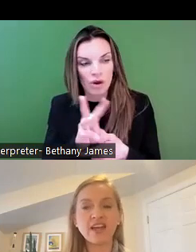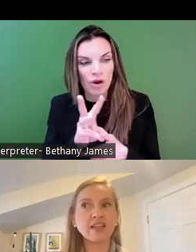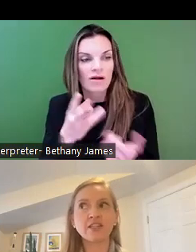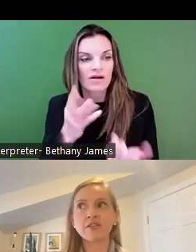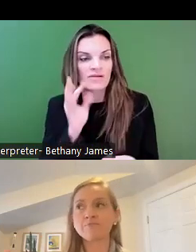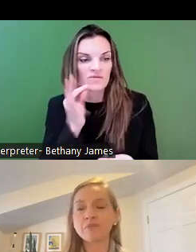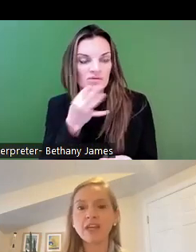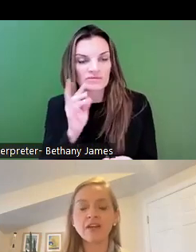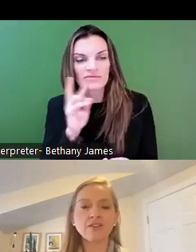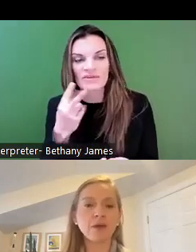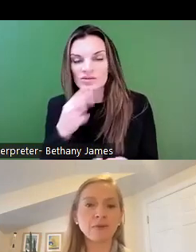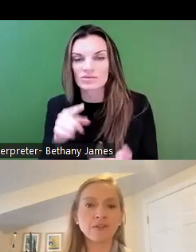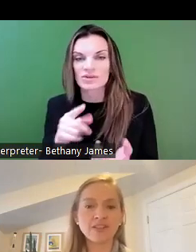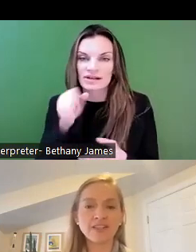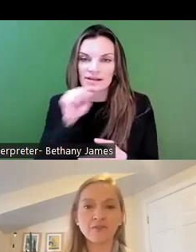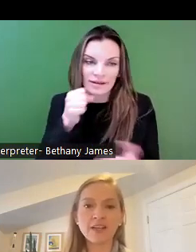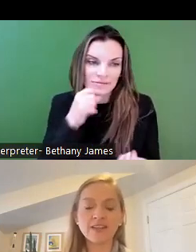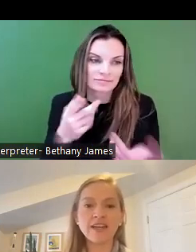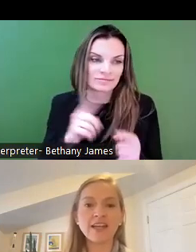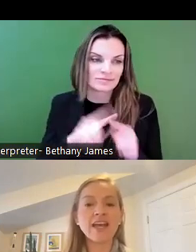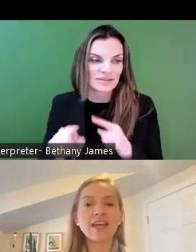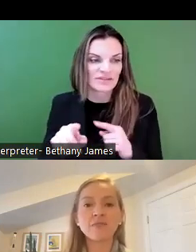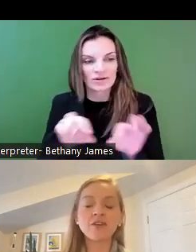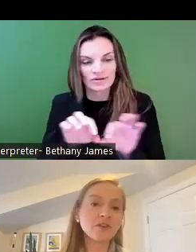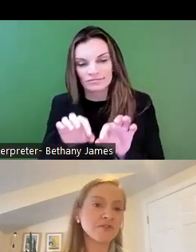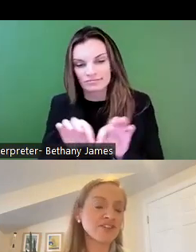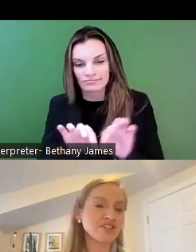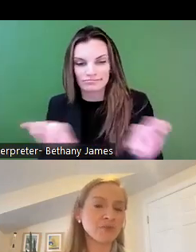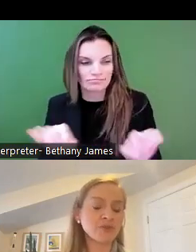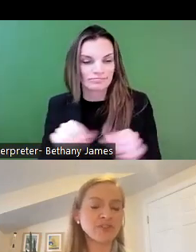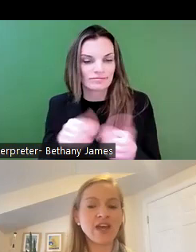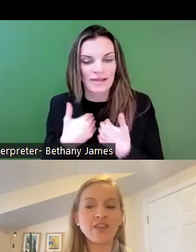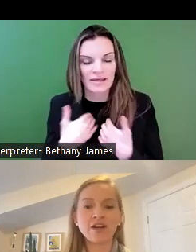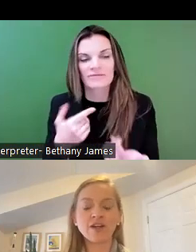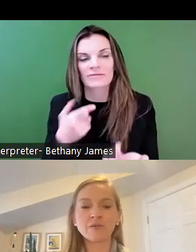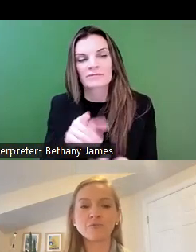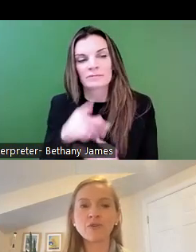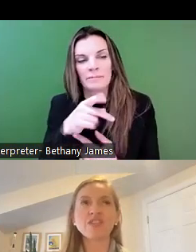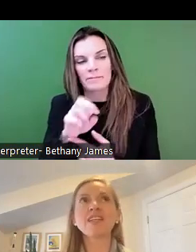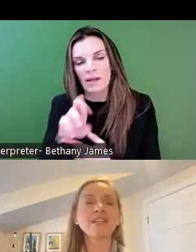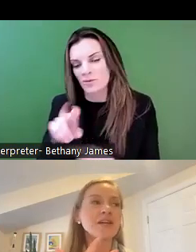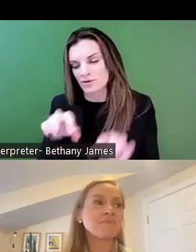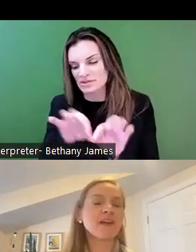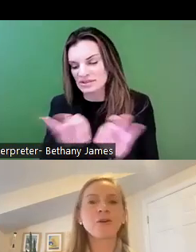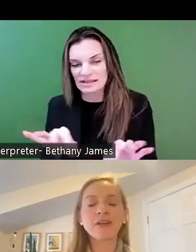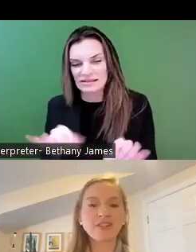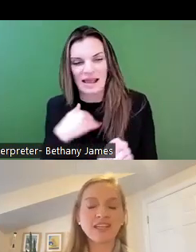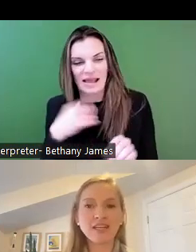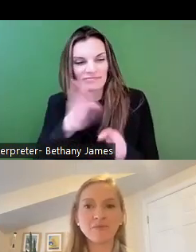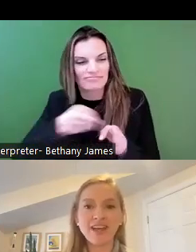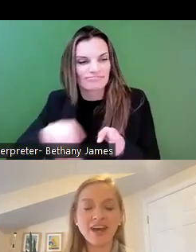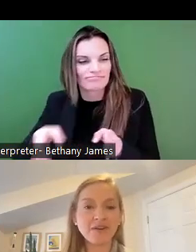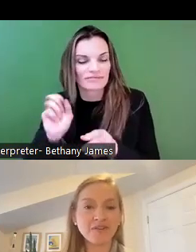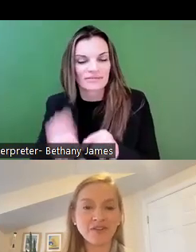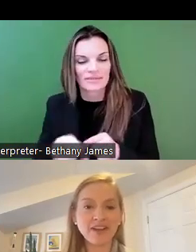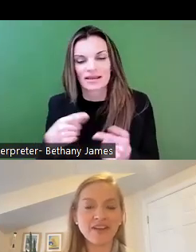like a salad, or carrots or pepper sticks if you like that. It can be cooked vegetables that are roasted, microwave